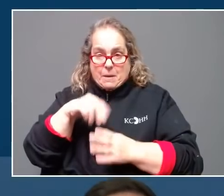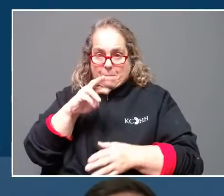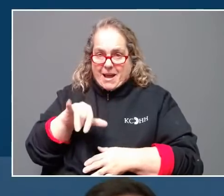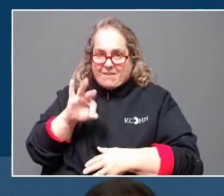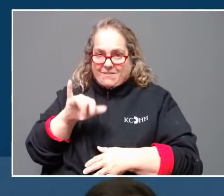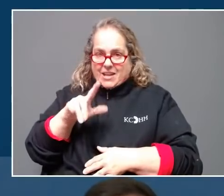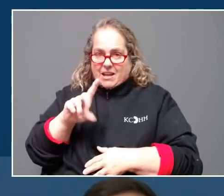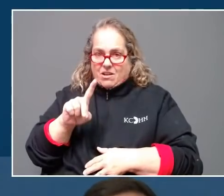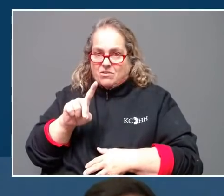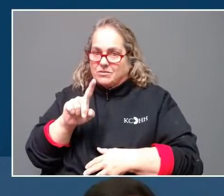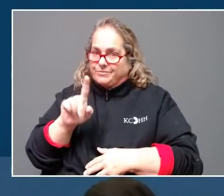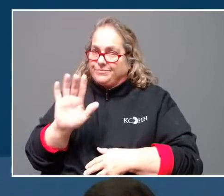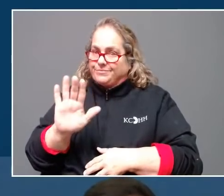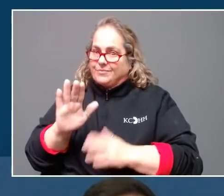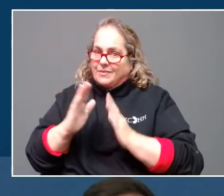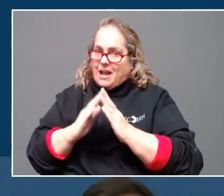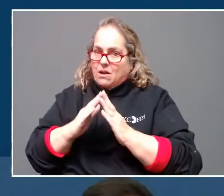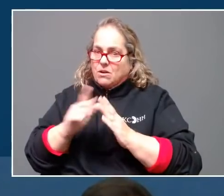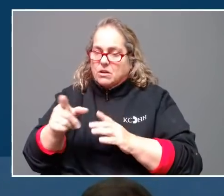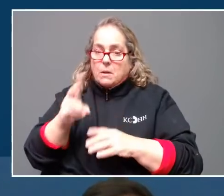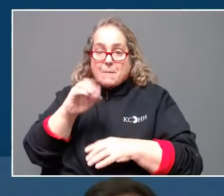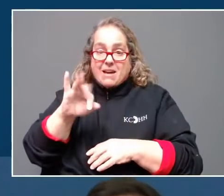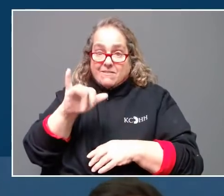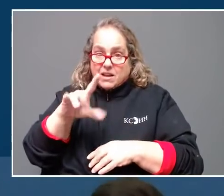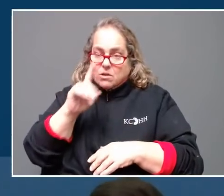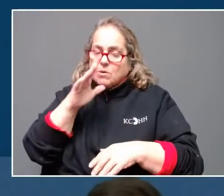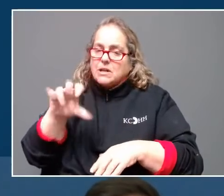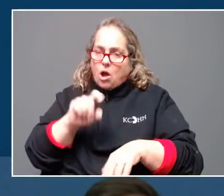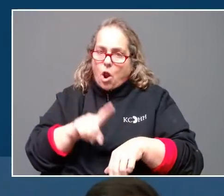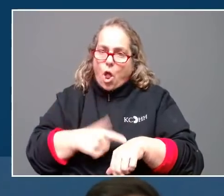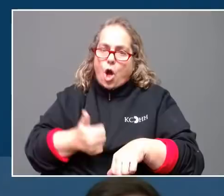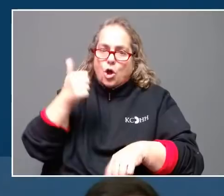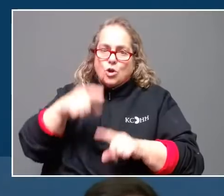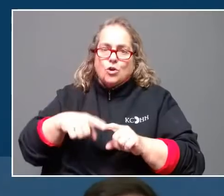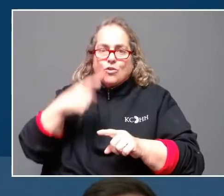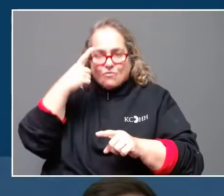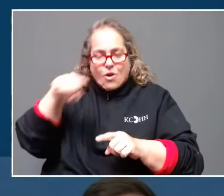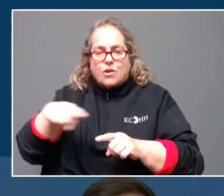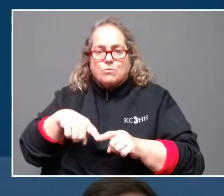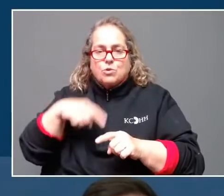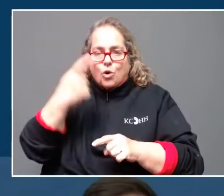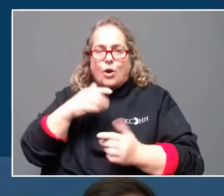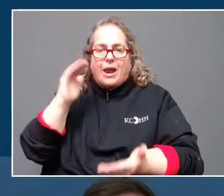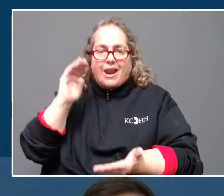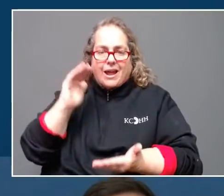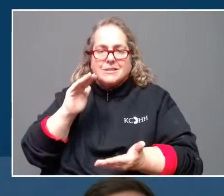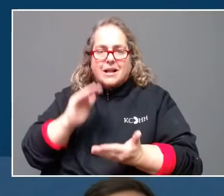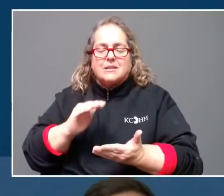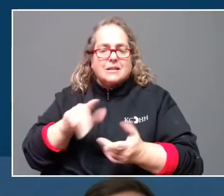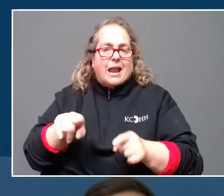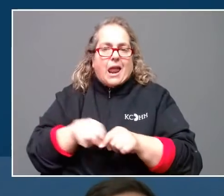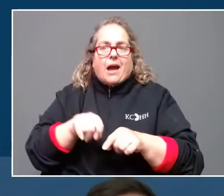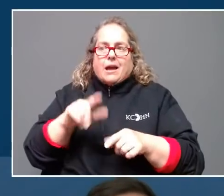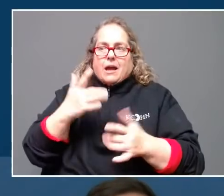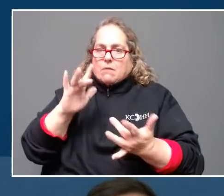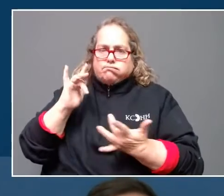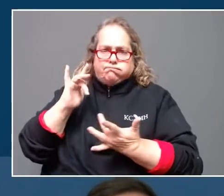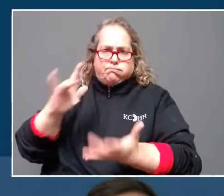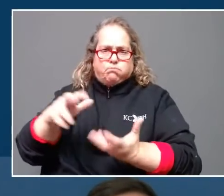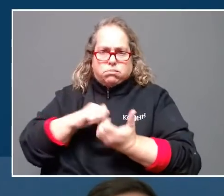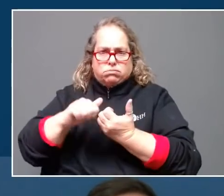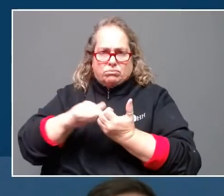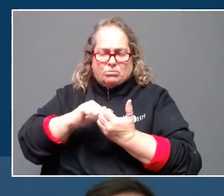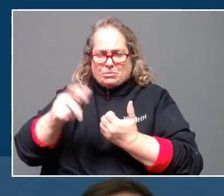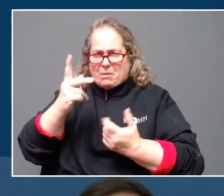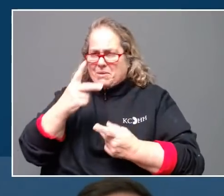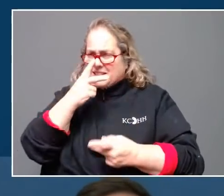going to take longer for Mayfield to look less and less like a massive tornado have gone through it, and understand that that is